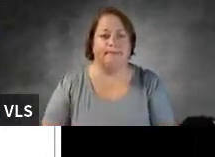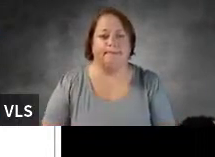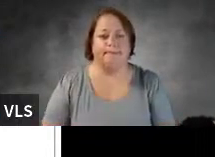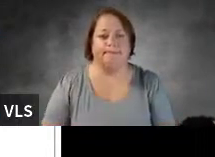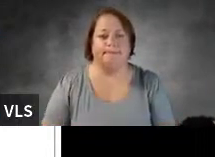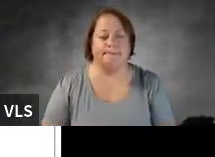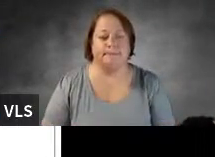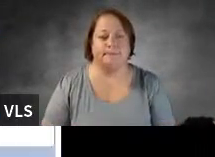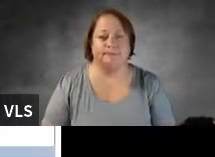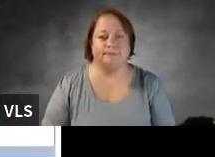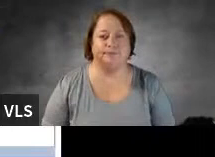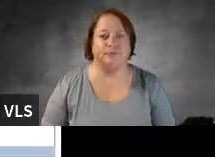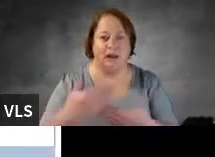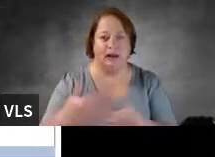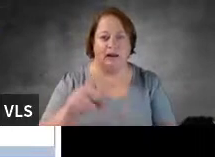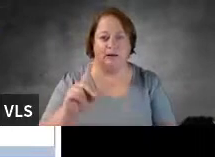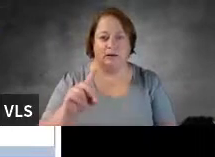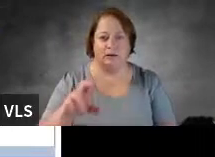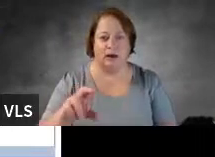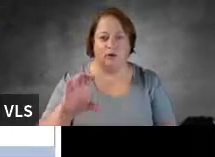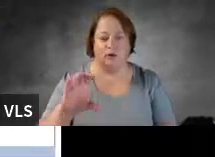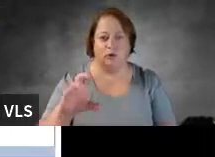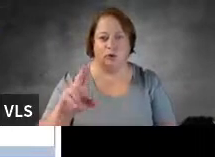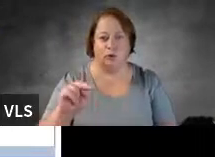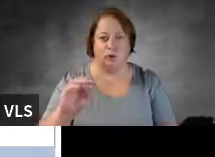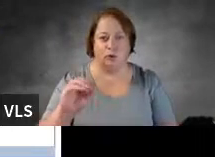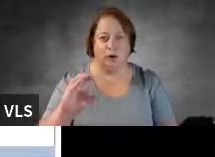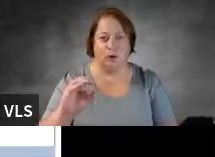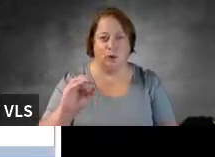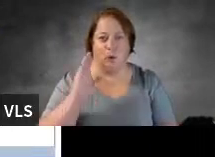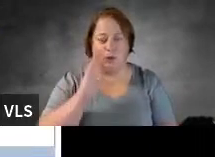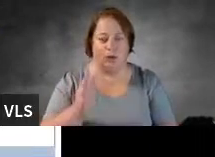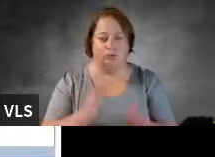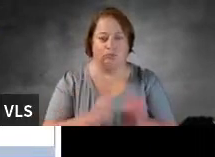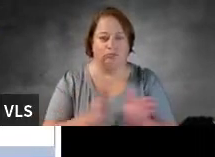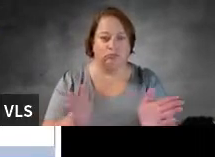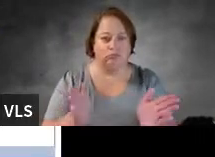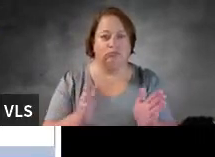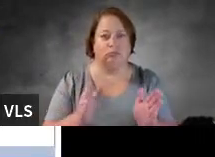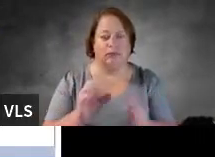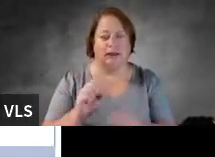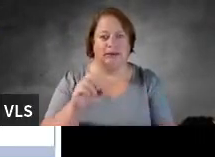And next, Dr. Cuneo will give you an overview of the SSD Board